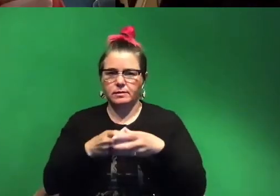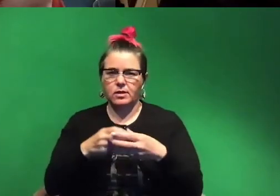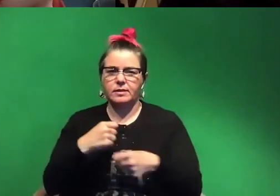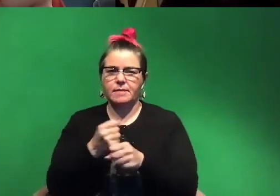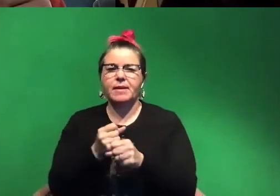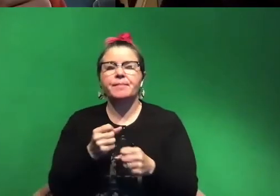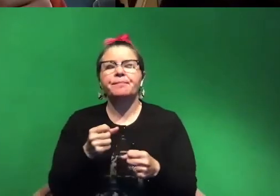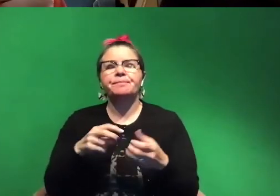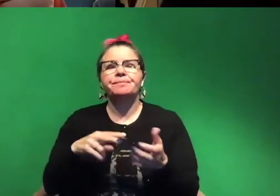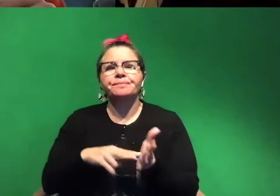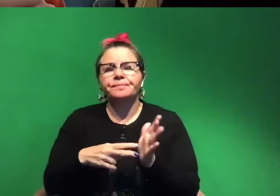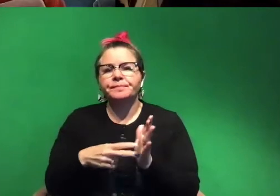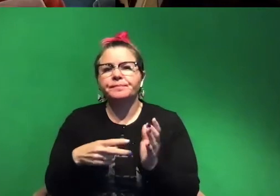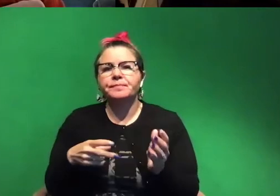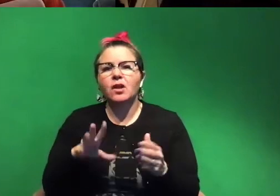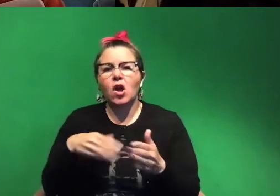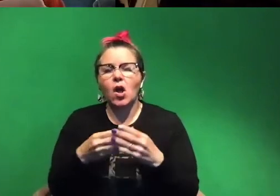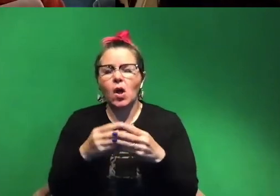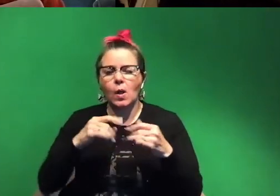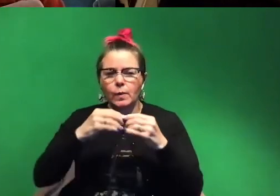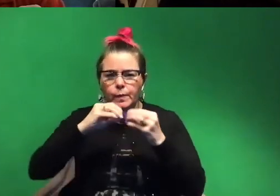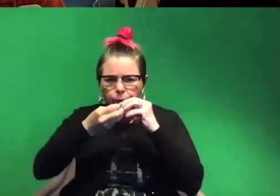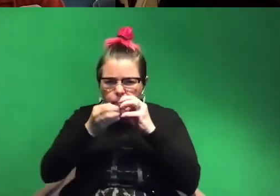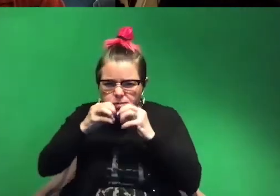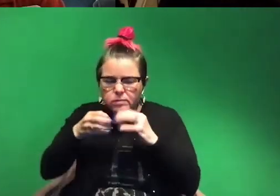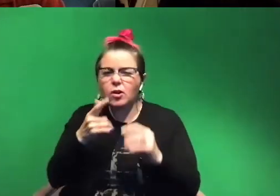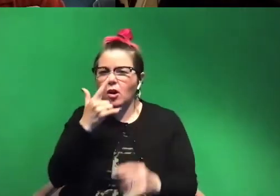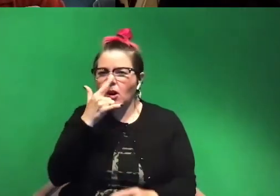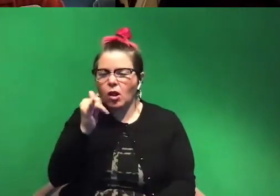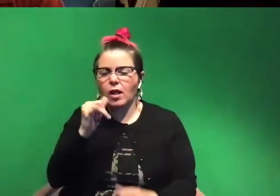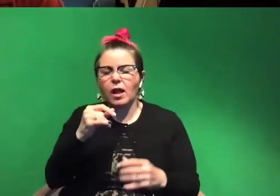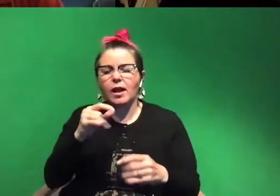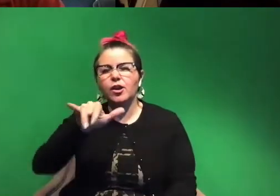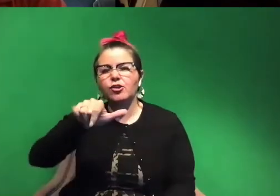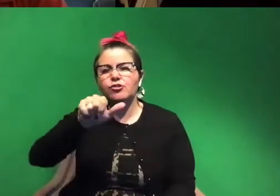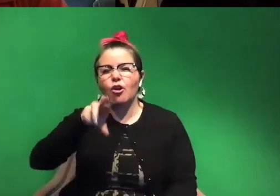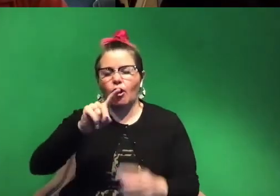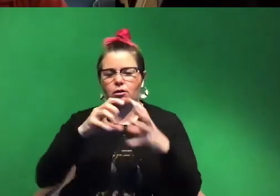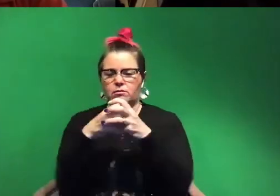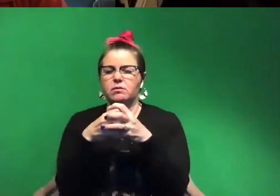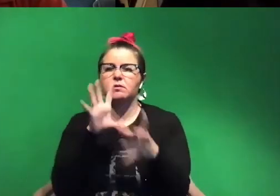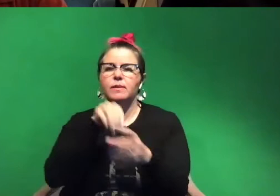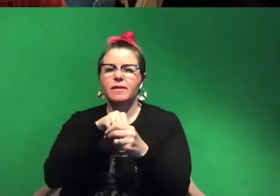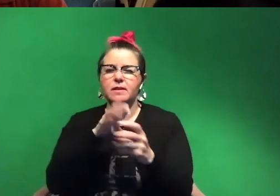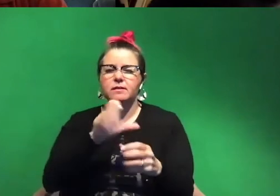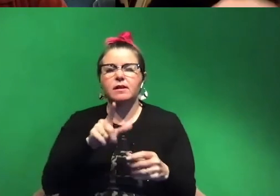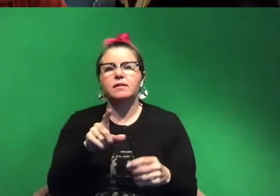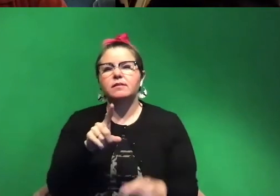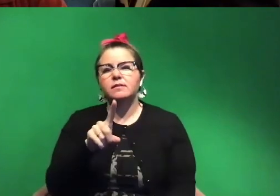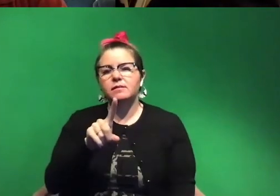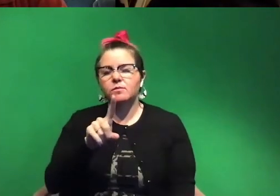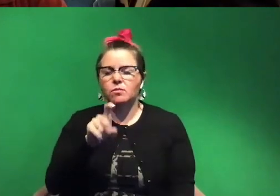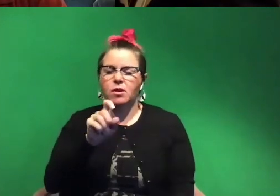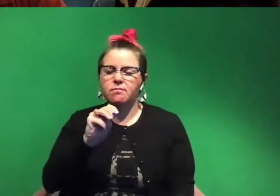threads are, when they're all tightly coiled up, they sort of look like a ball of yarn within the cell. They're about 100 microns